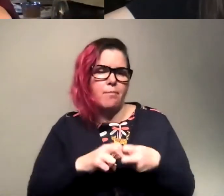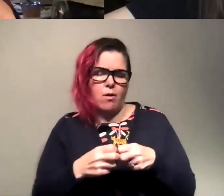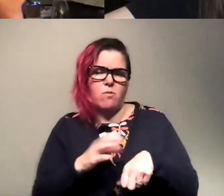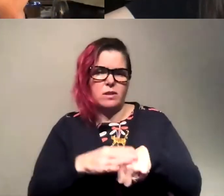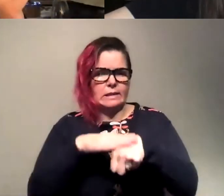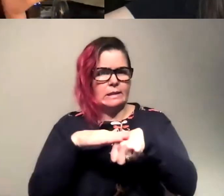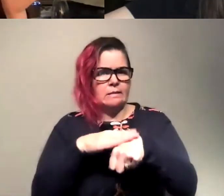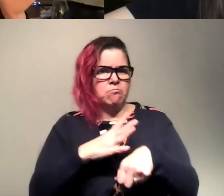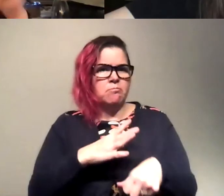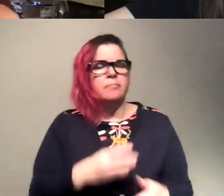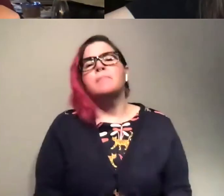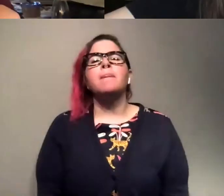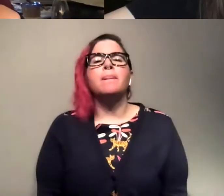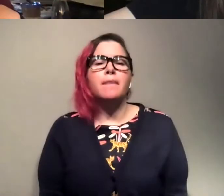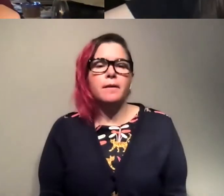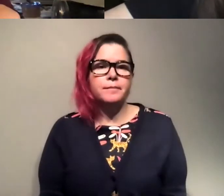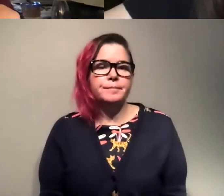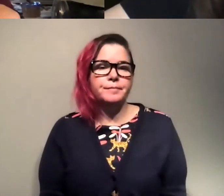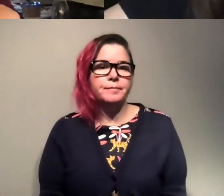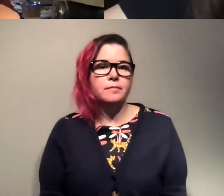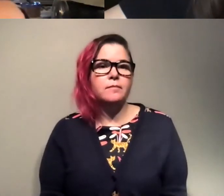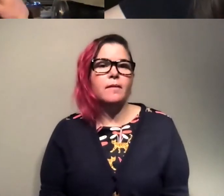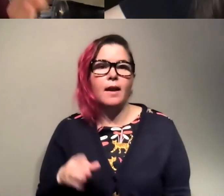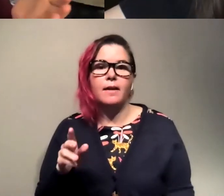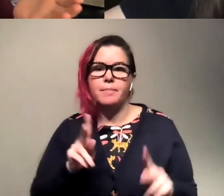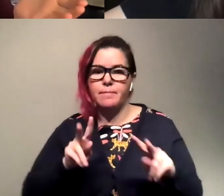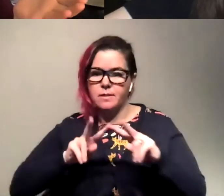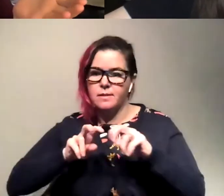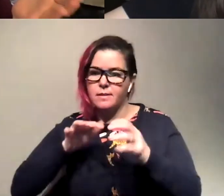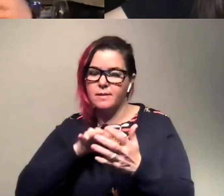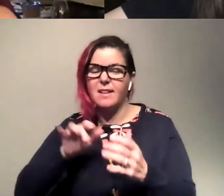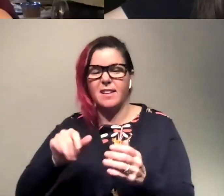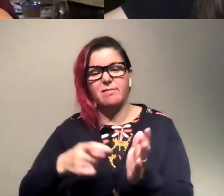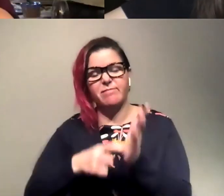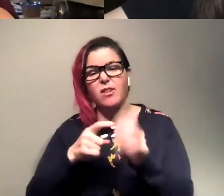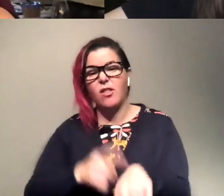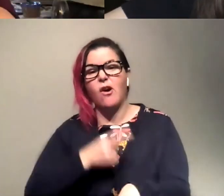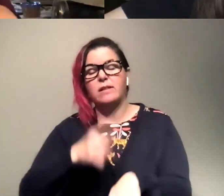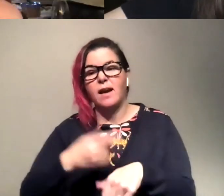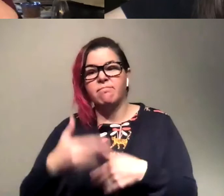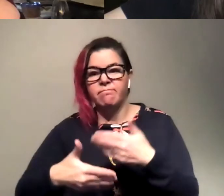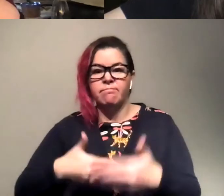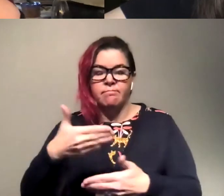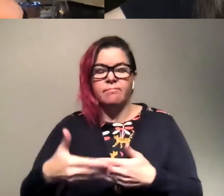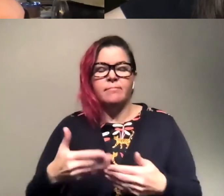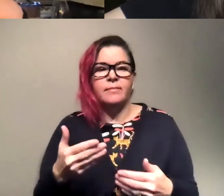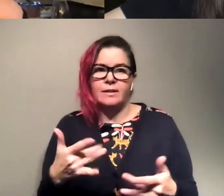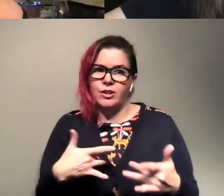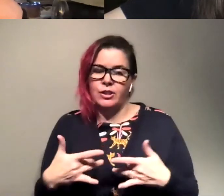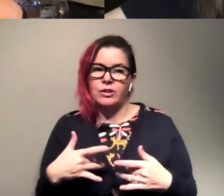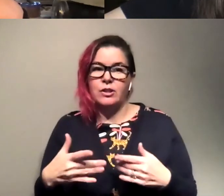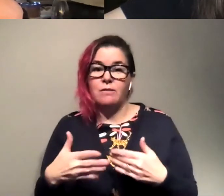these are things that people do as they're trying to study these, and that's why it takes a while, which is this concern where we're thinking